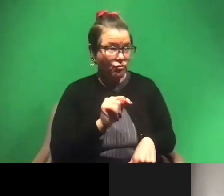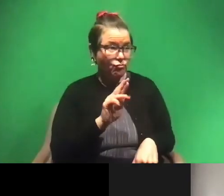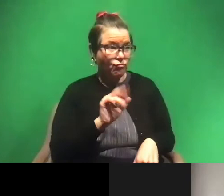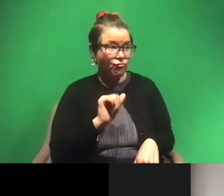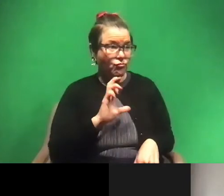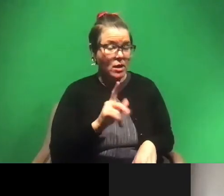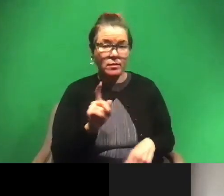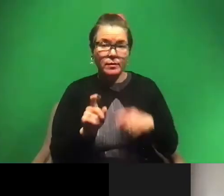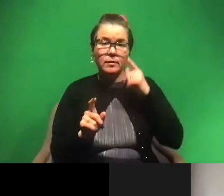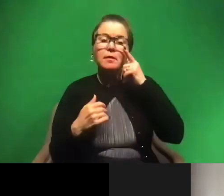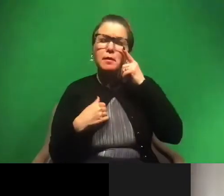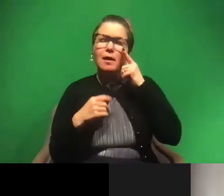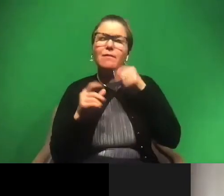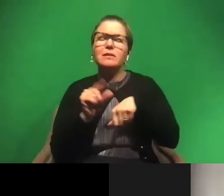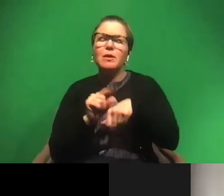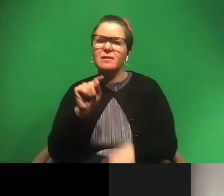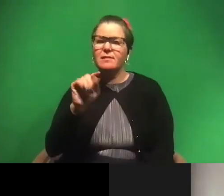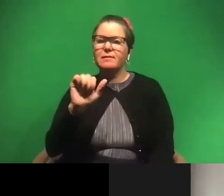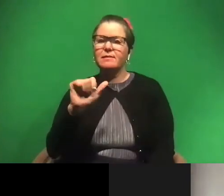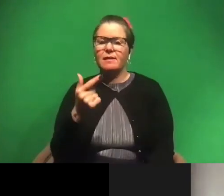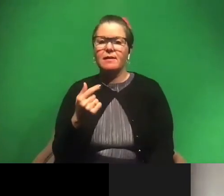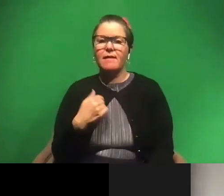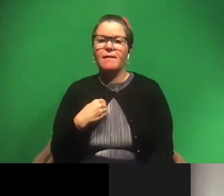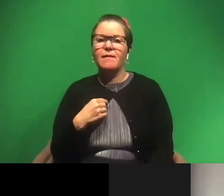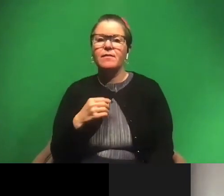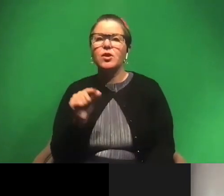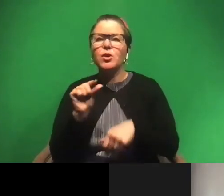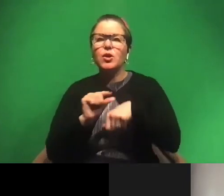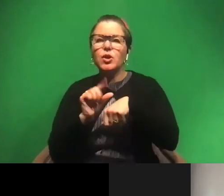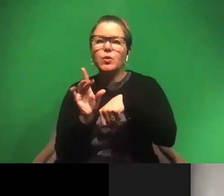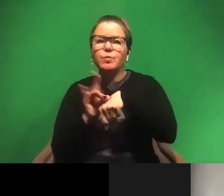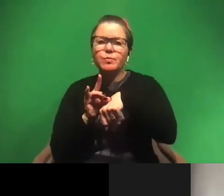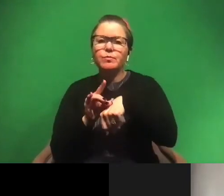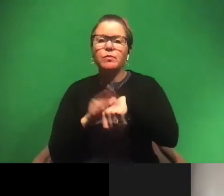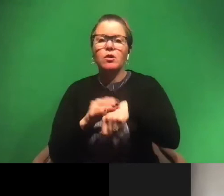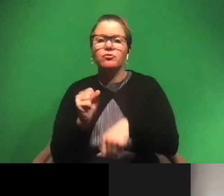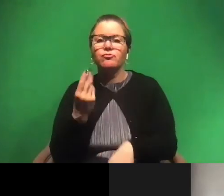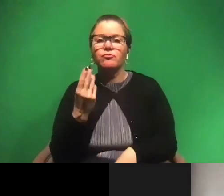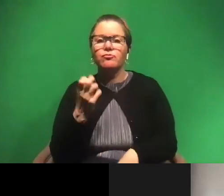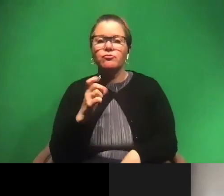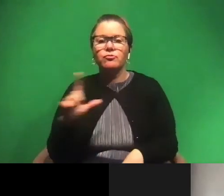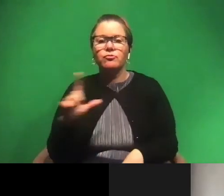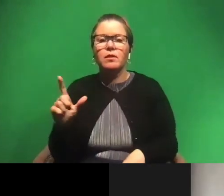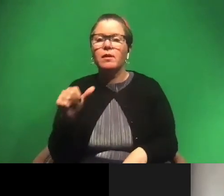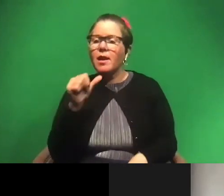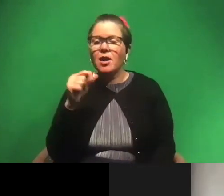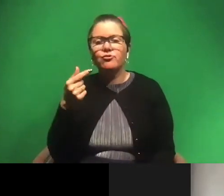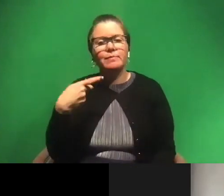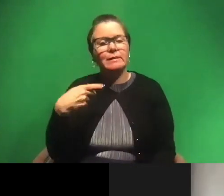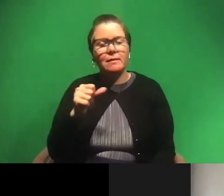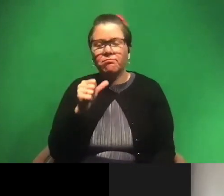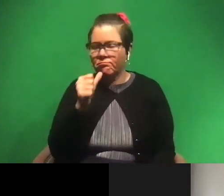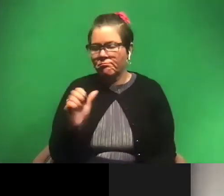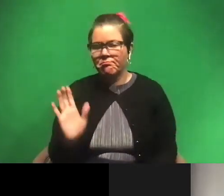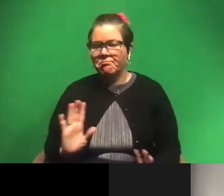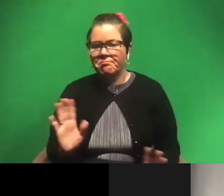they have little tiny tags on them that get glued onto the shell, and they're just they're not like a GPS tag or anything like